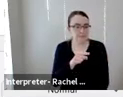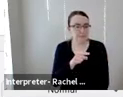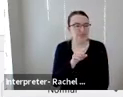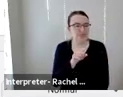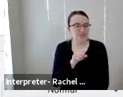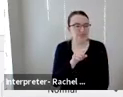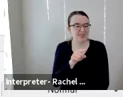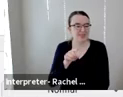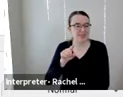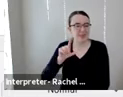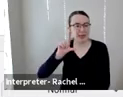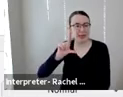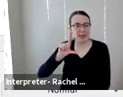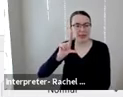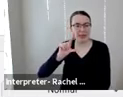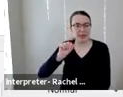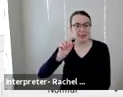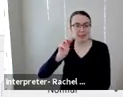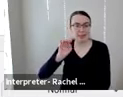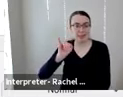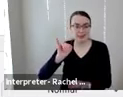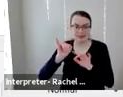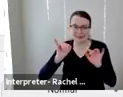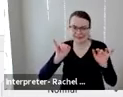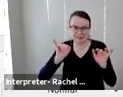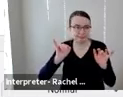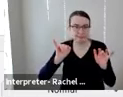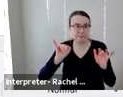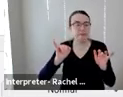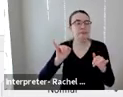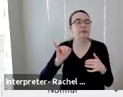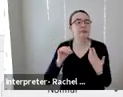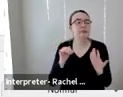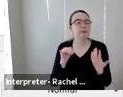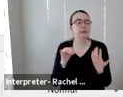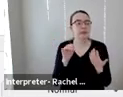I use these Lamy pens a lot. They're ballpoint.